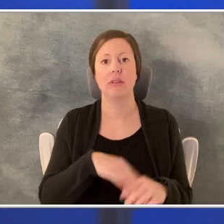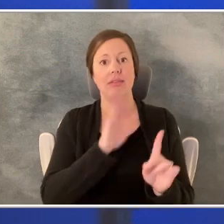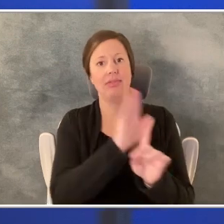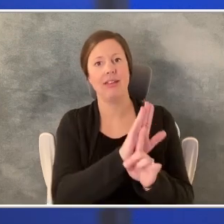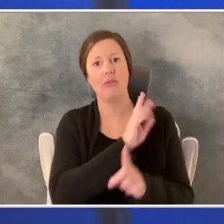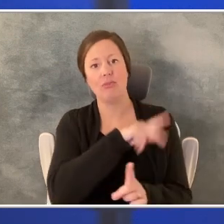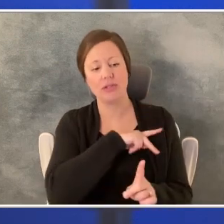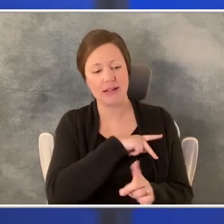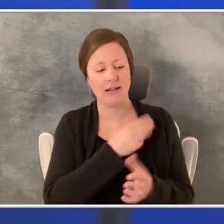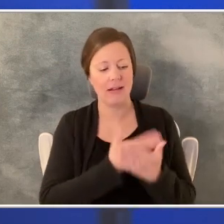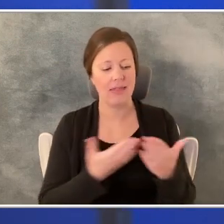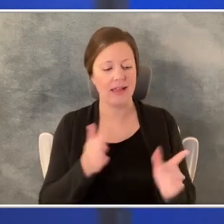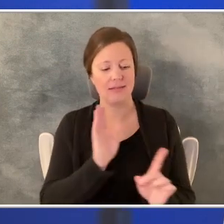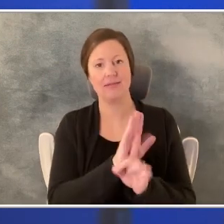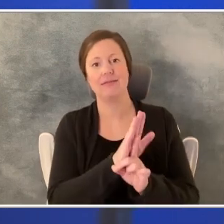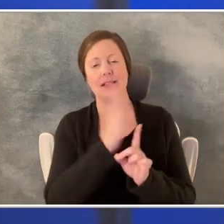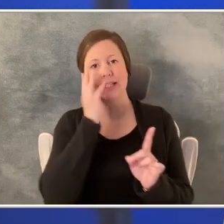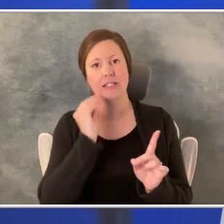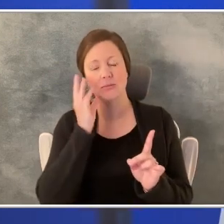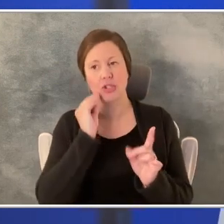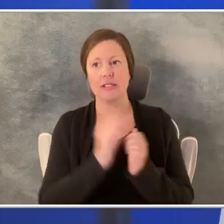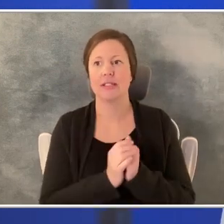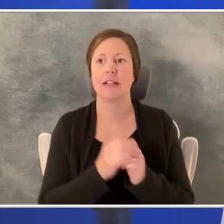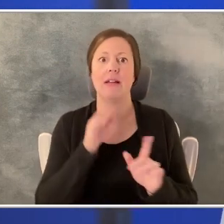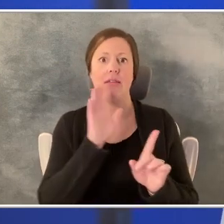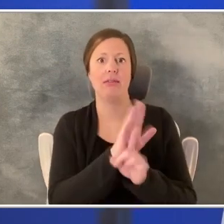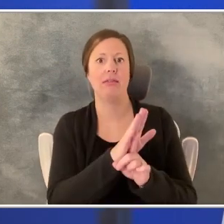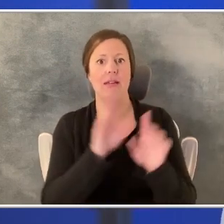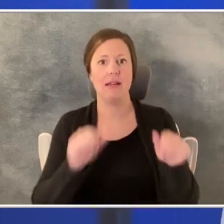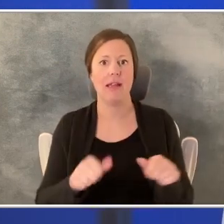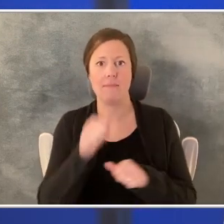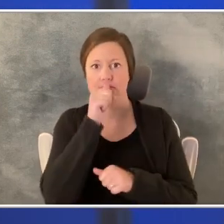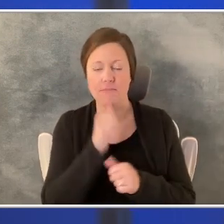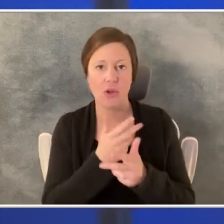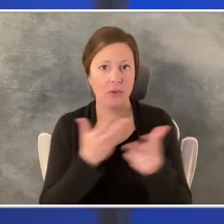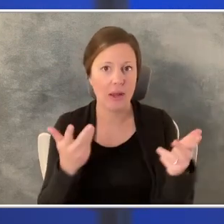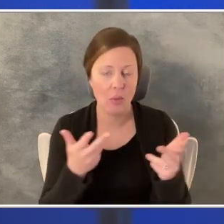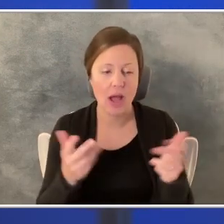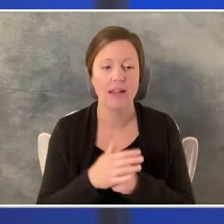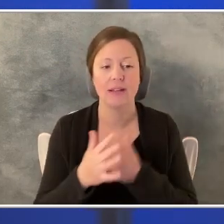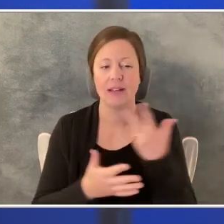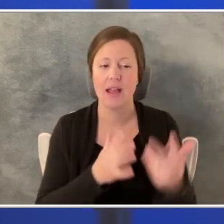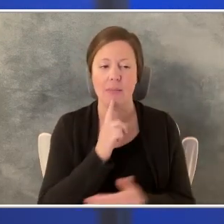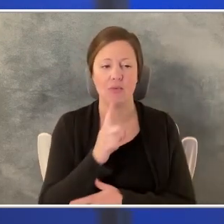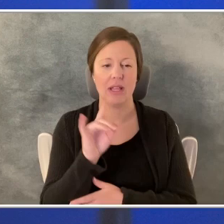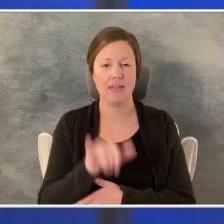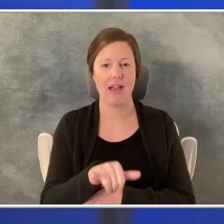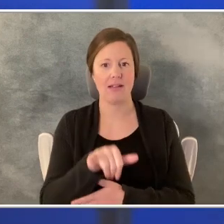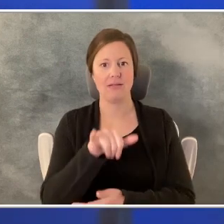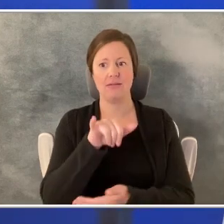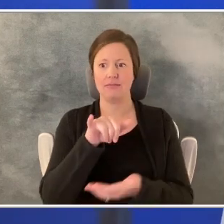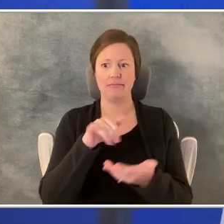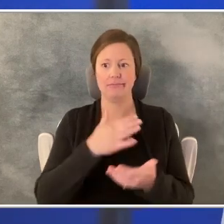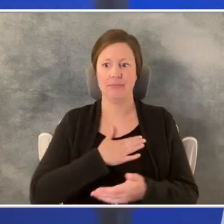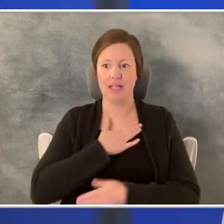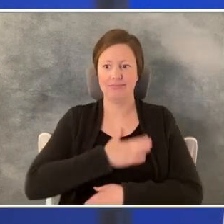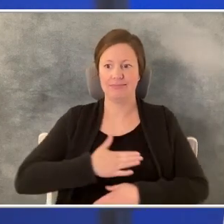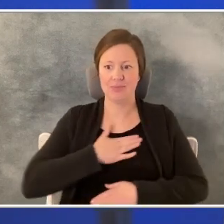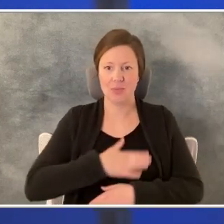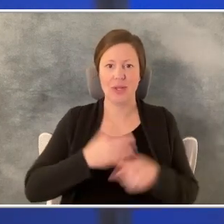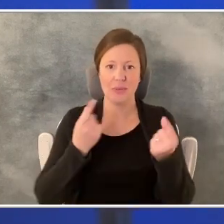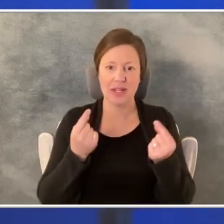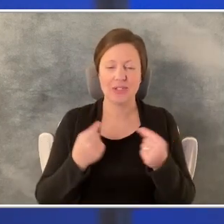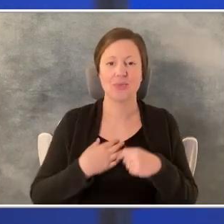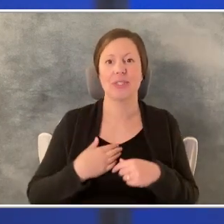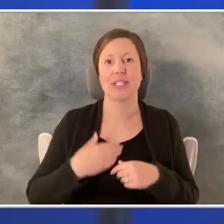going through, what can they tolerate as a burden of their treatment. And that's actually what I enjoy about what I do, is getting to know people,